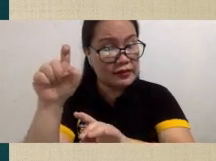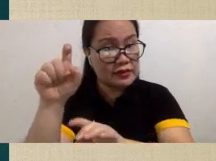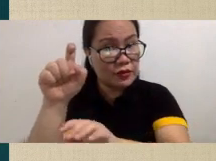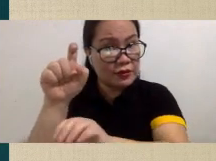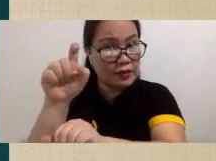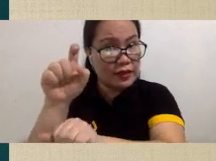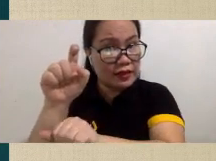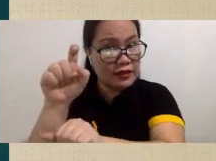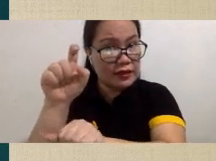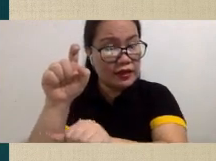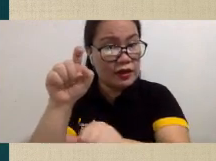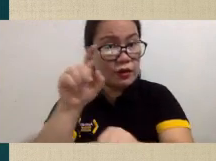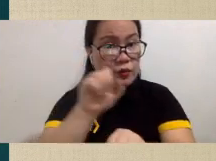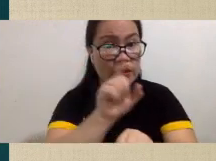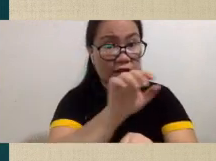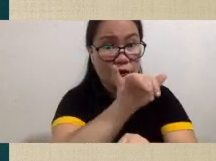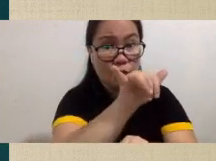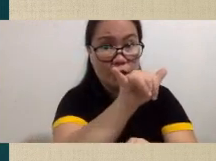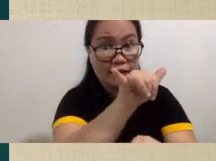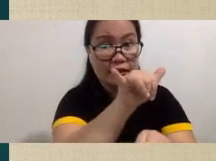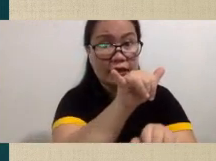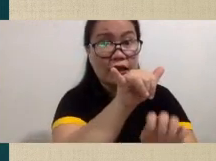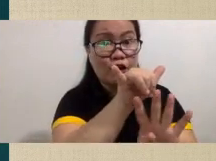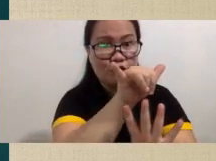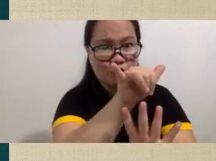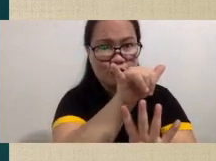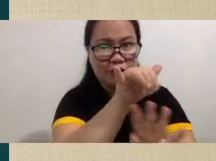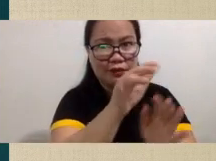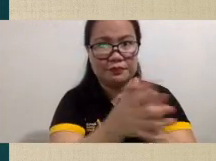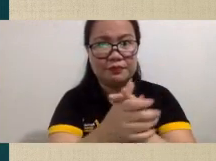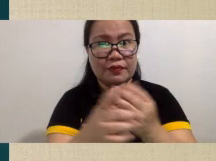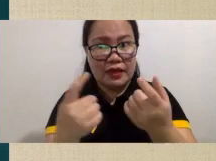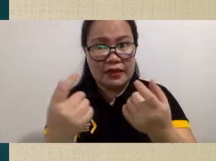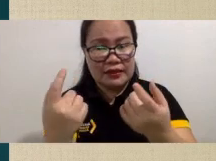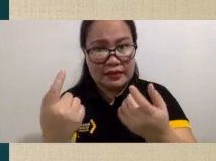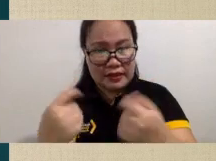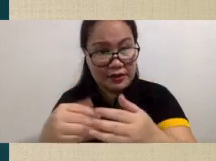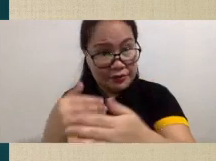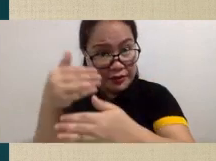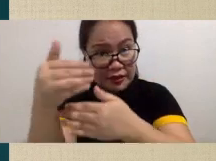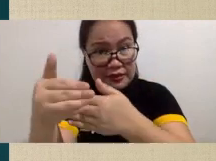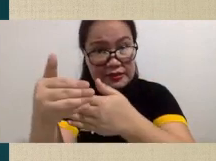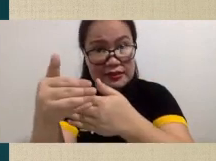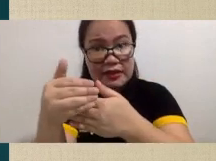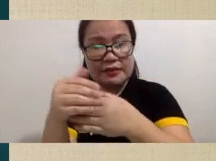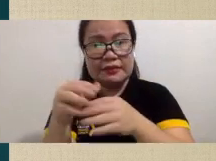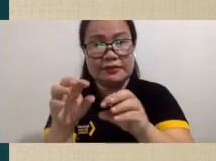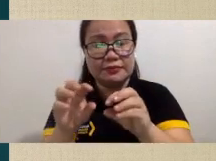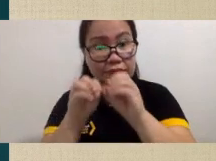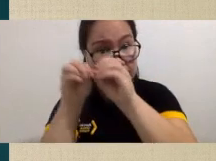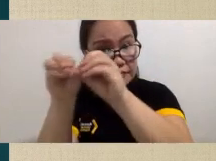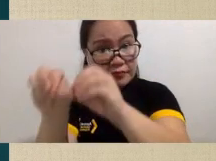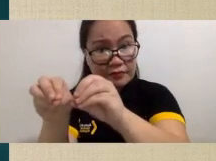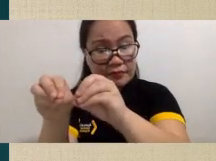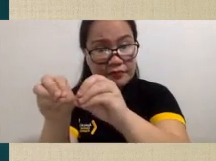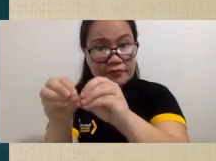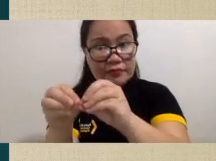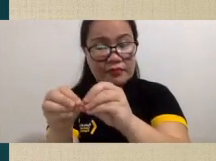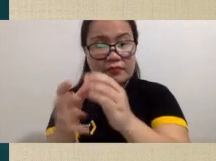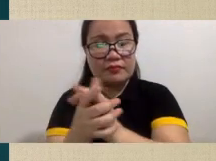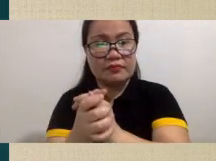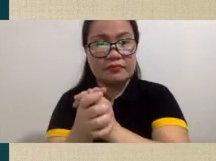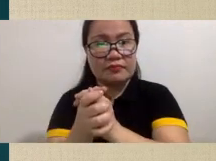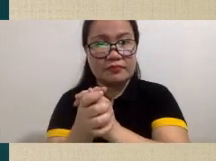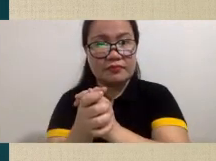first term at ang last term. Okay, now, we will now supply the missing terms. So, ito yung